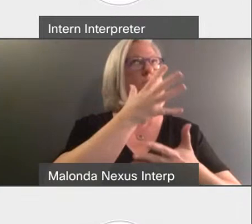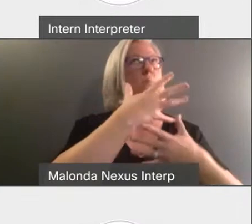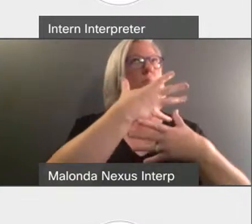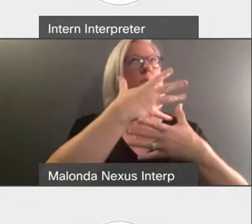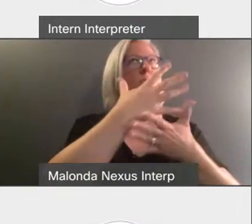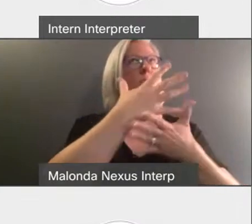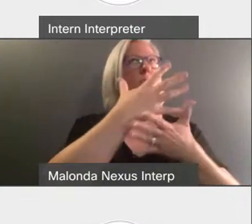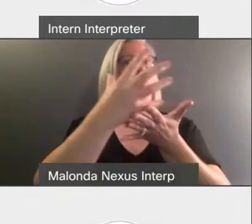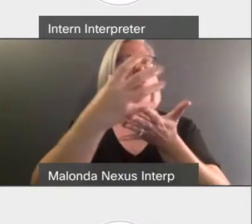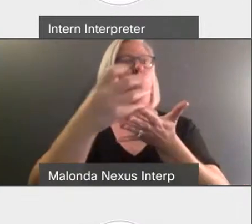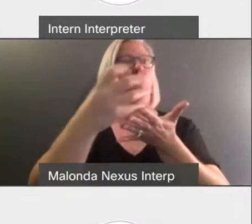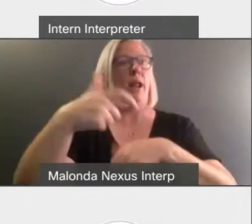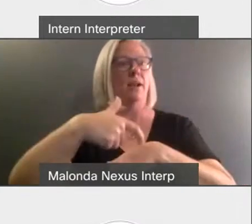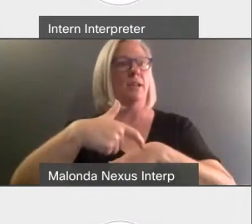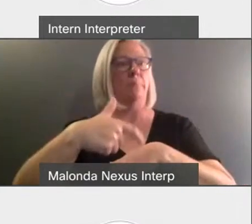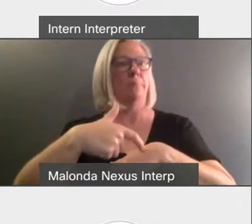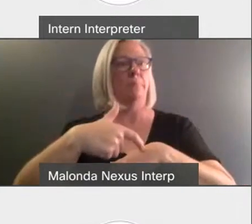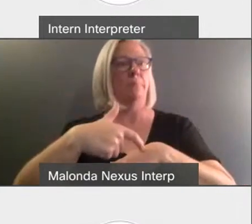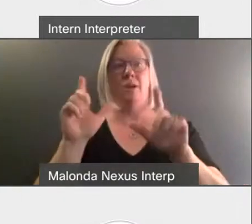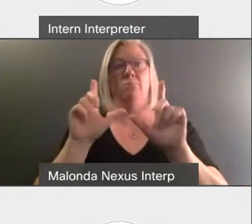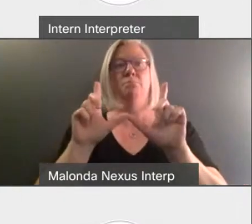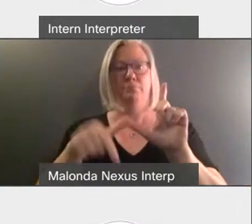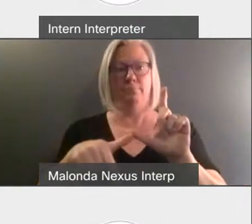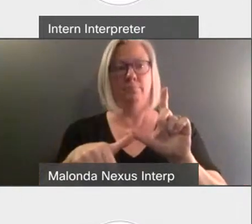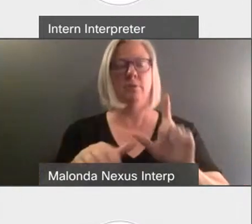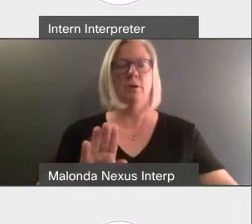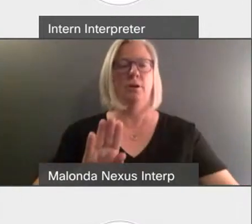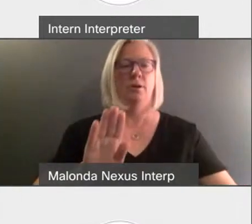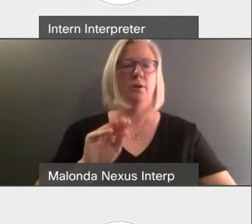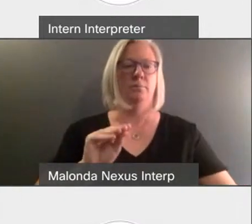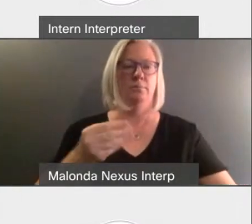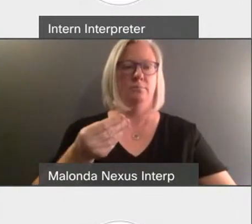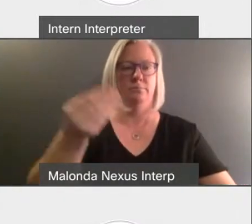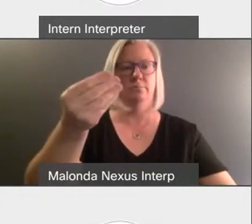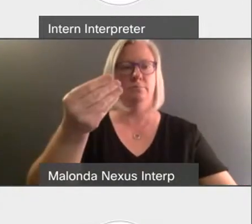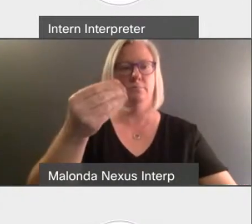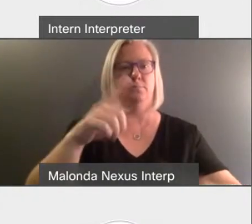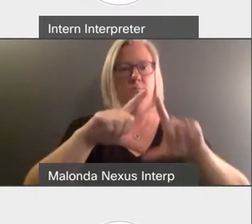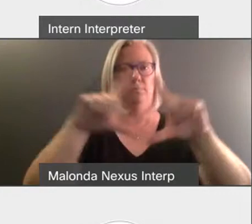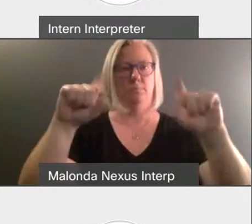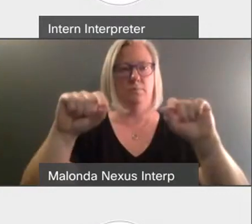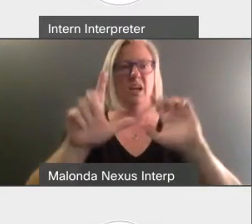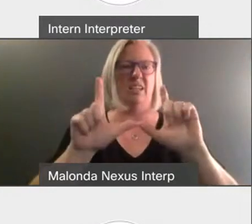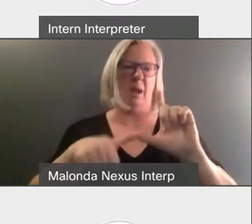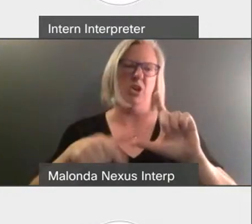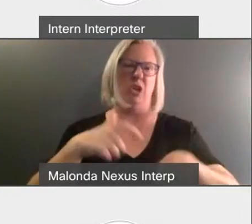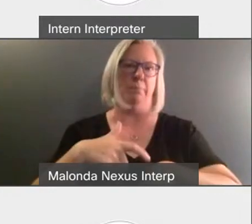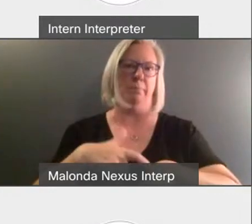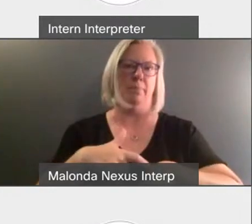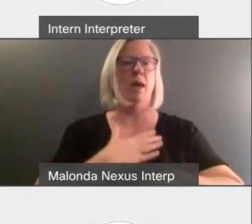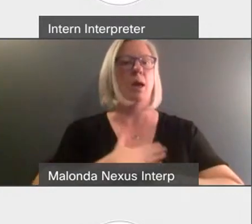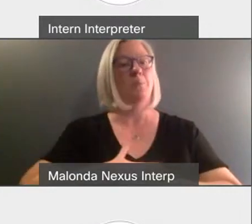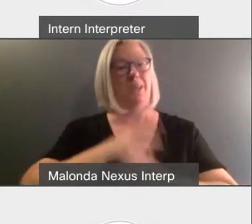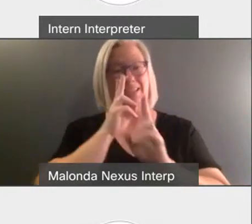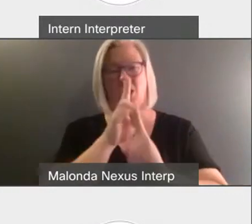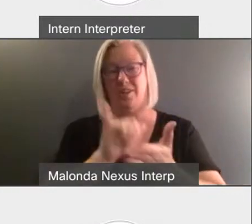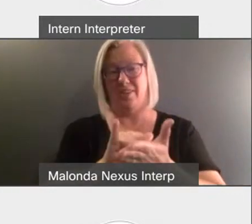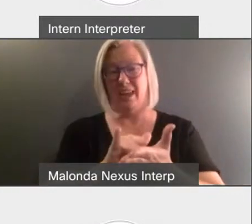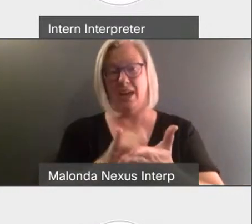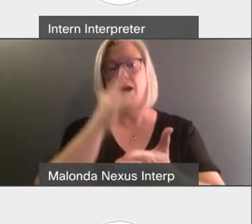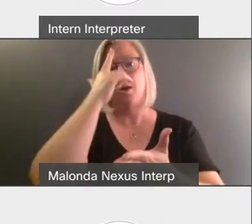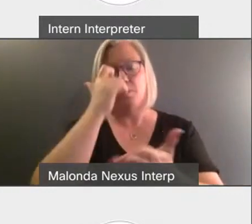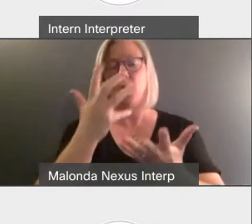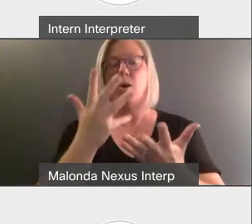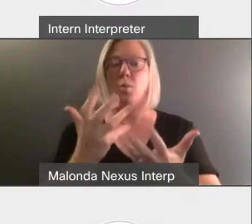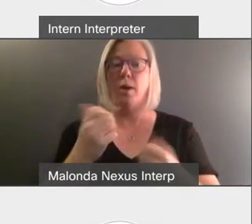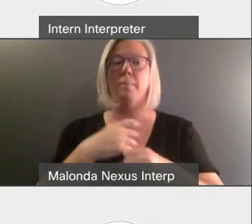to that point. When your time is expired, he'll hold up a card that says time expired. And we ask that you honor that because what we're trying to do is make sure the speakers behind